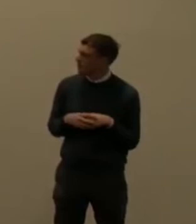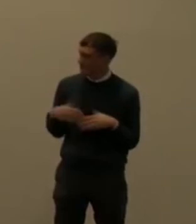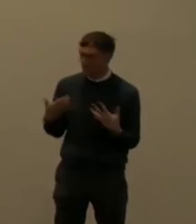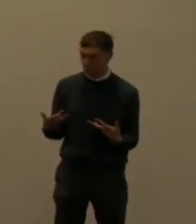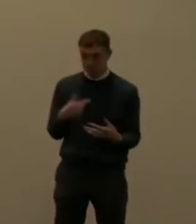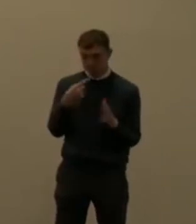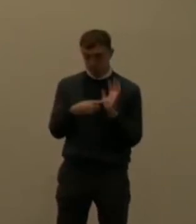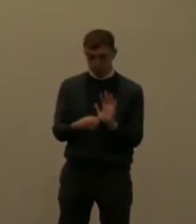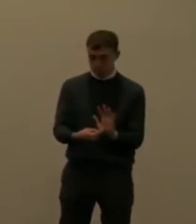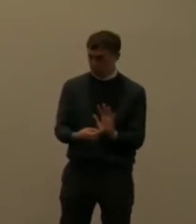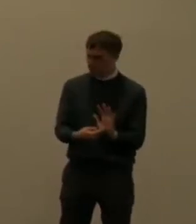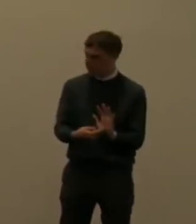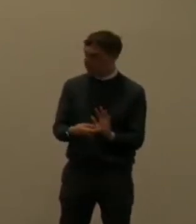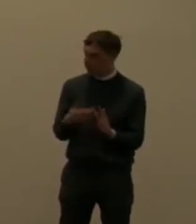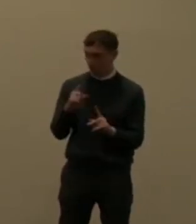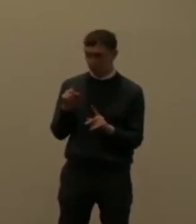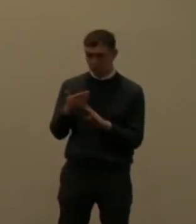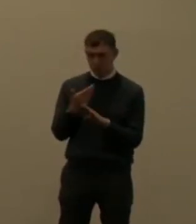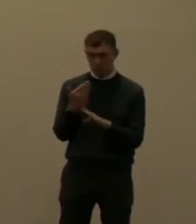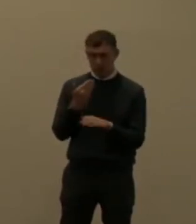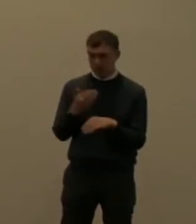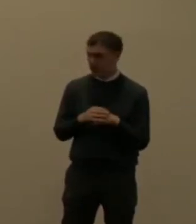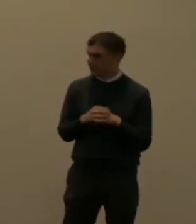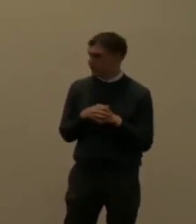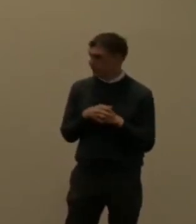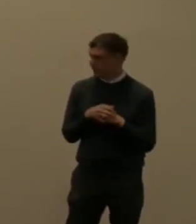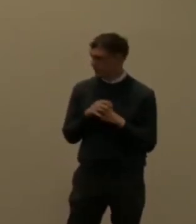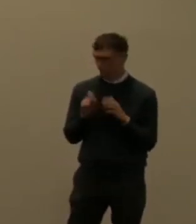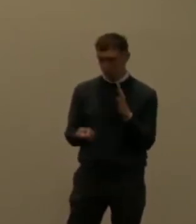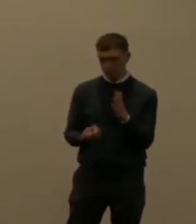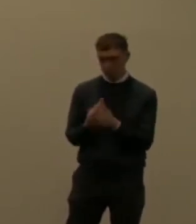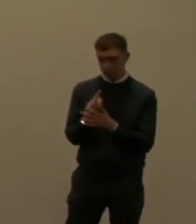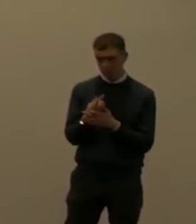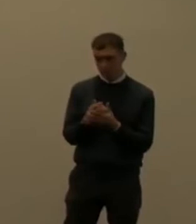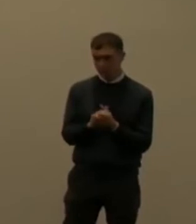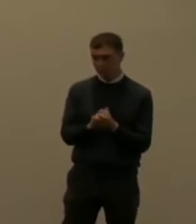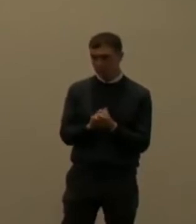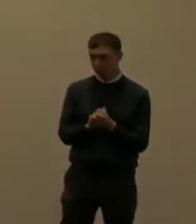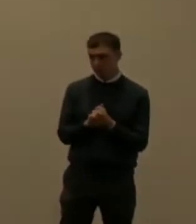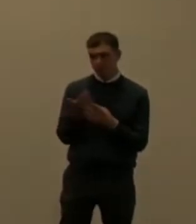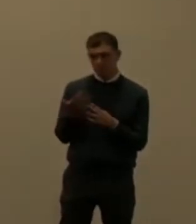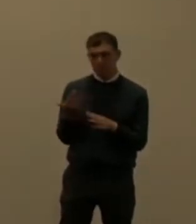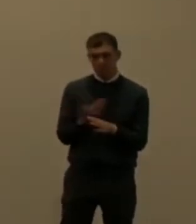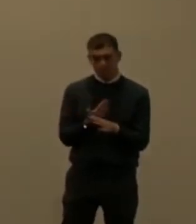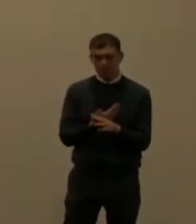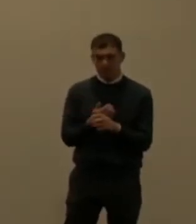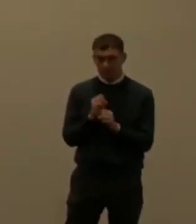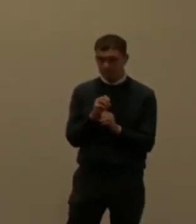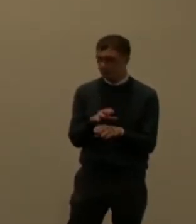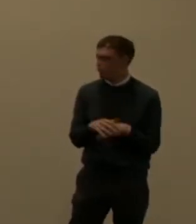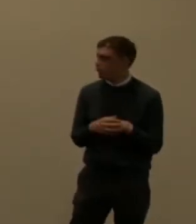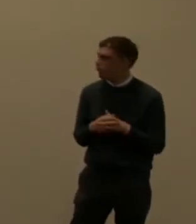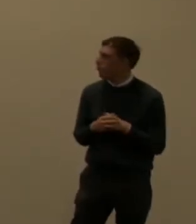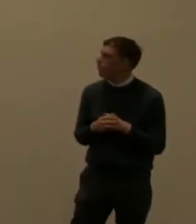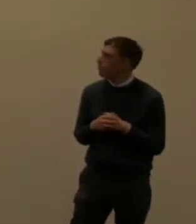you earlier what happened in a previous run. So